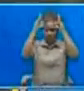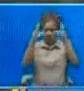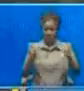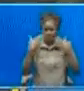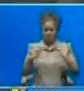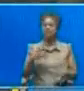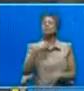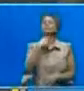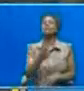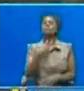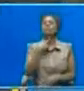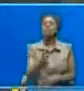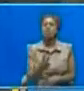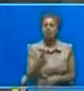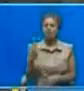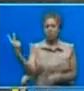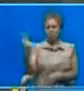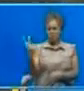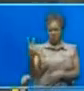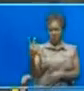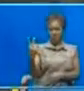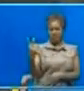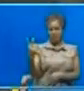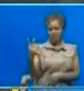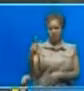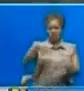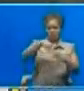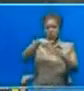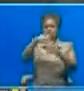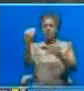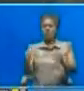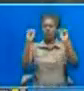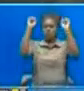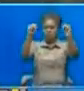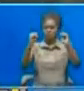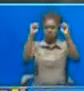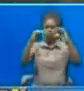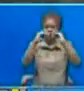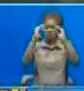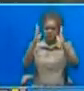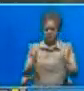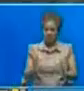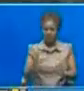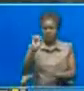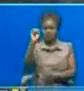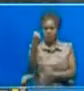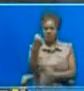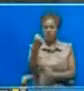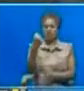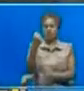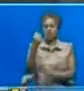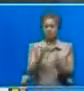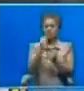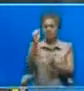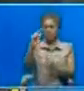The unions, that is NAT and KUPET, call off the teachers' strike commenced on 5th January